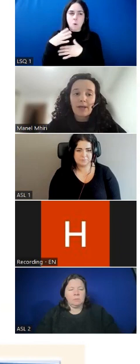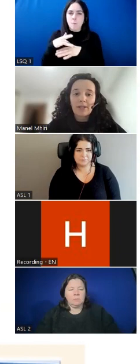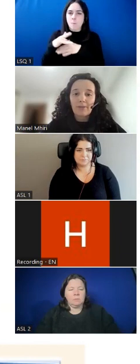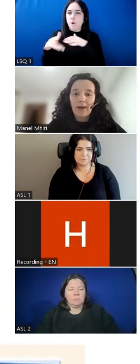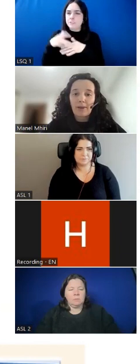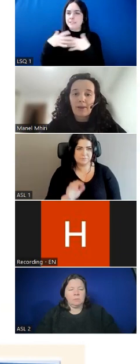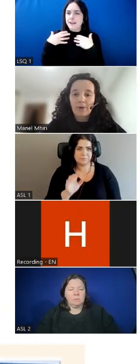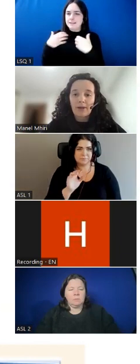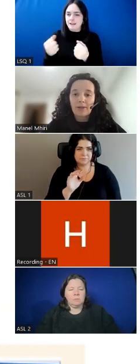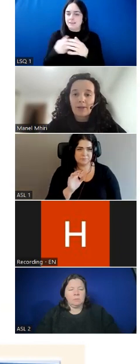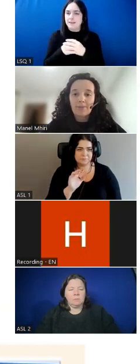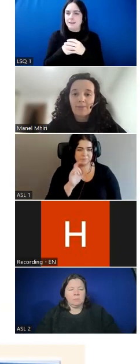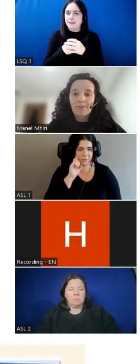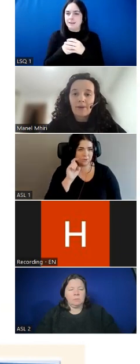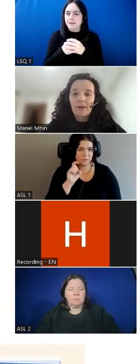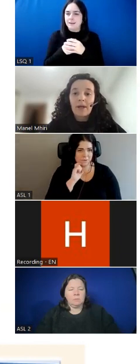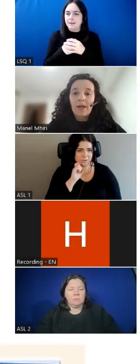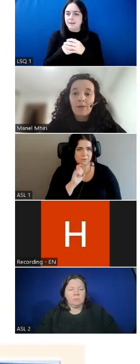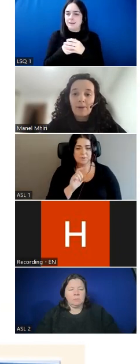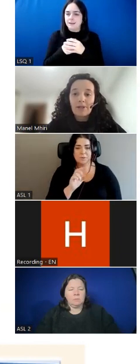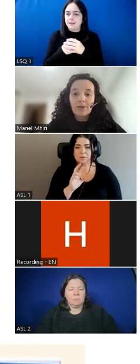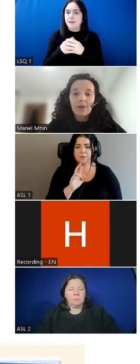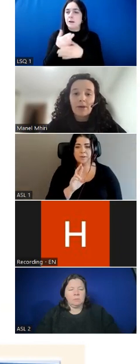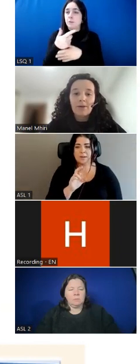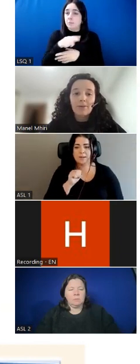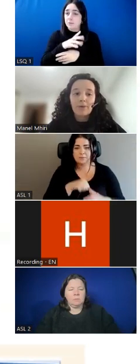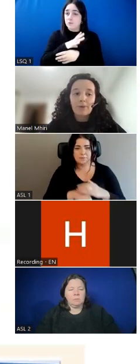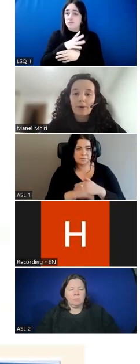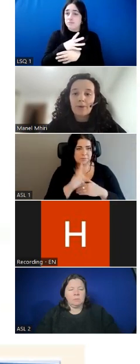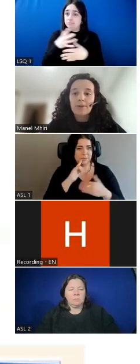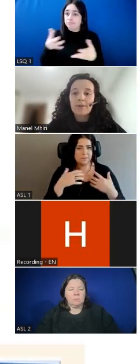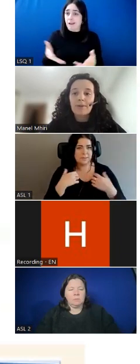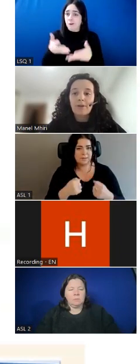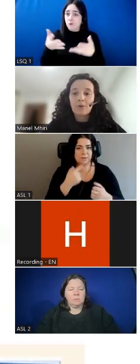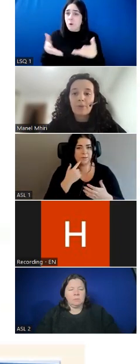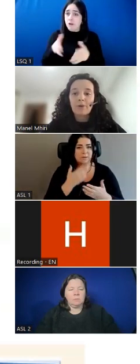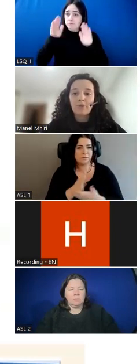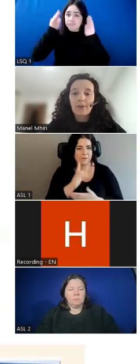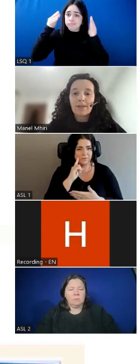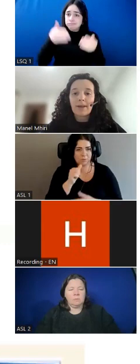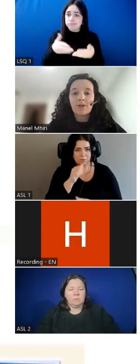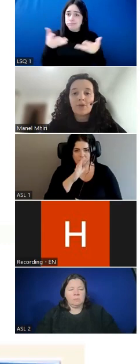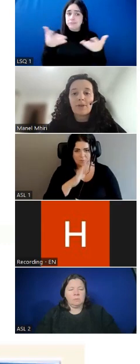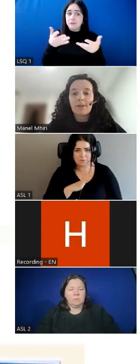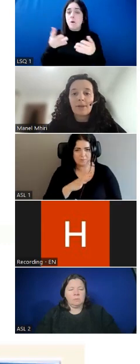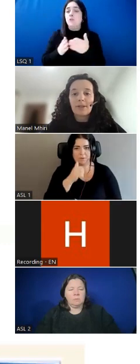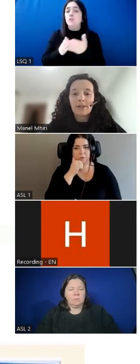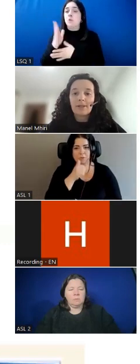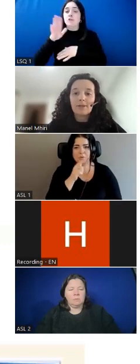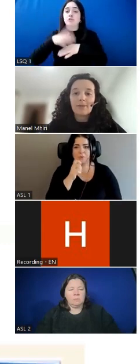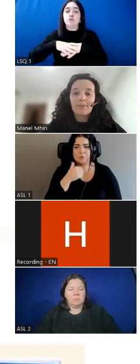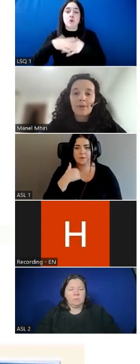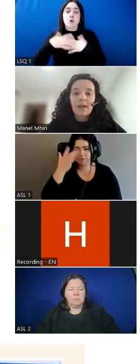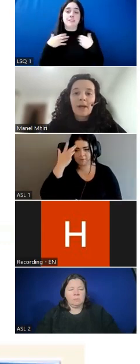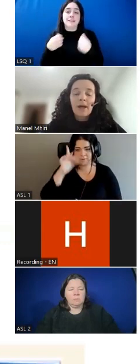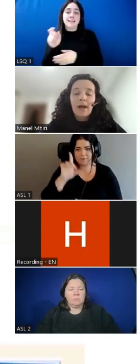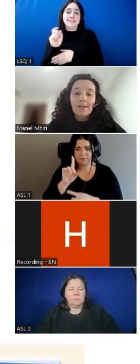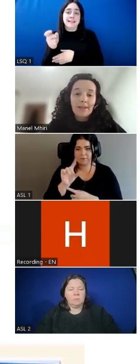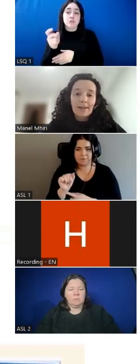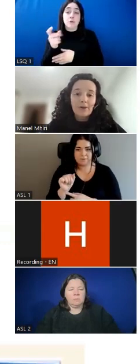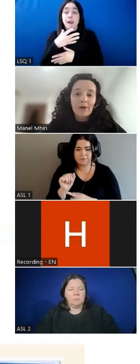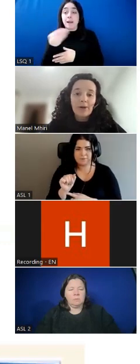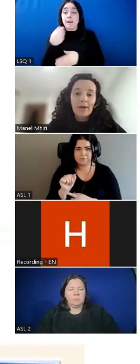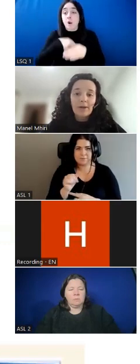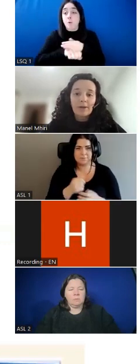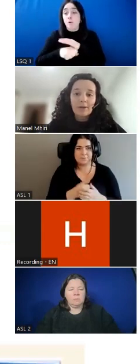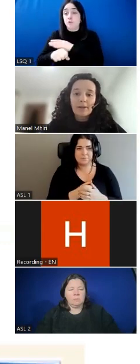and reproductive health and rights, in particular for girls and women with intellectual disabilities. As